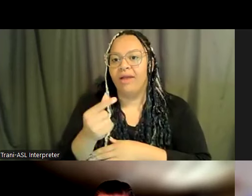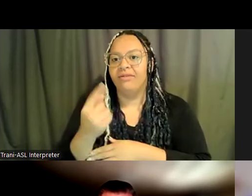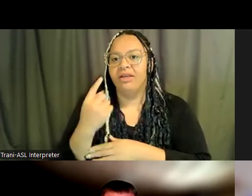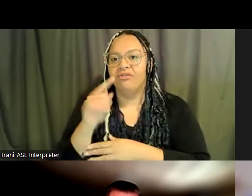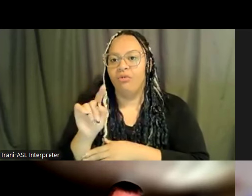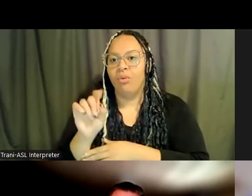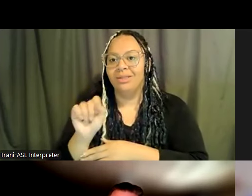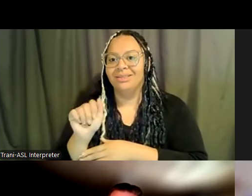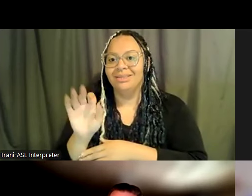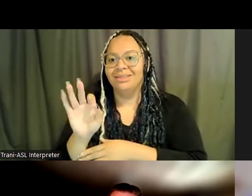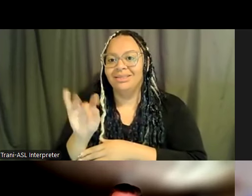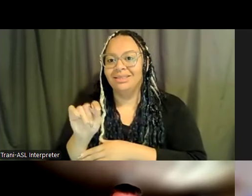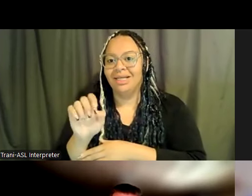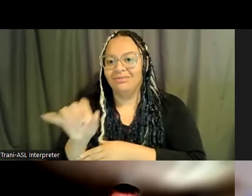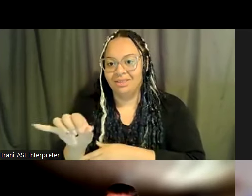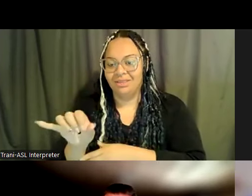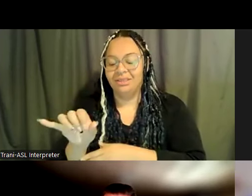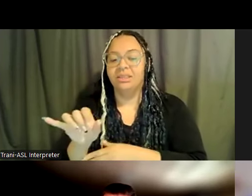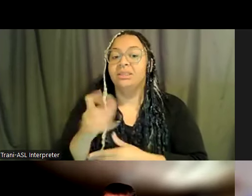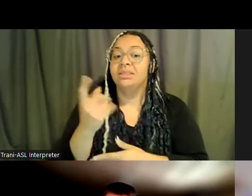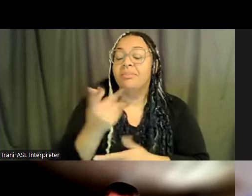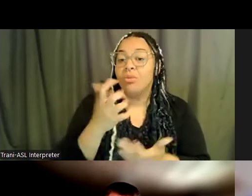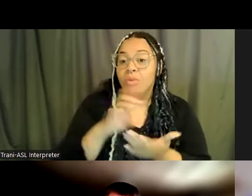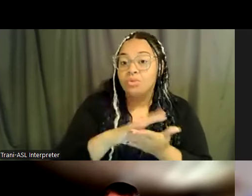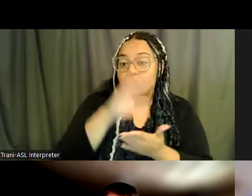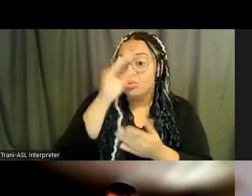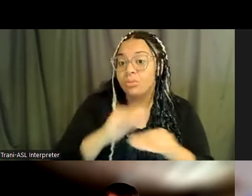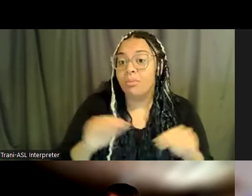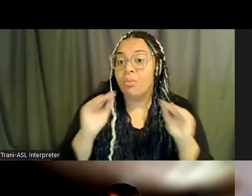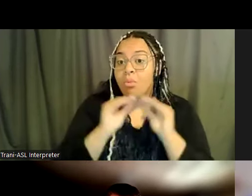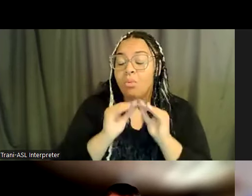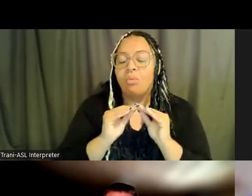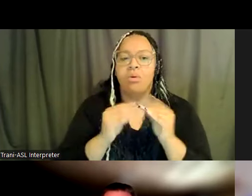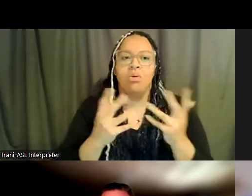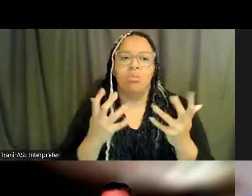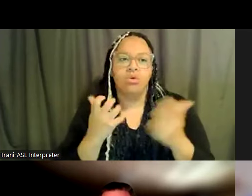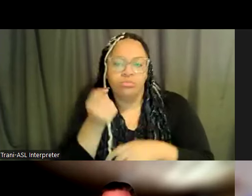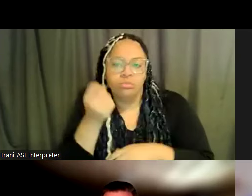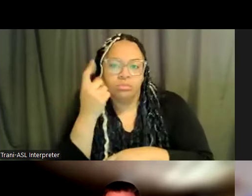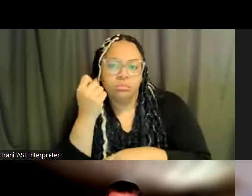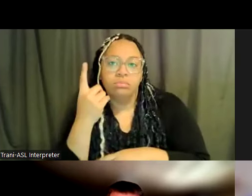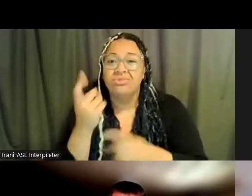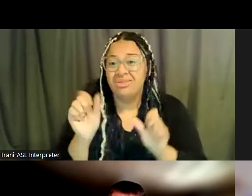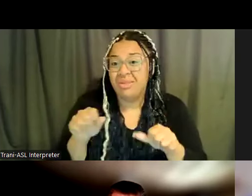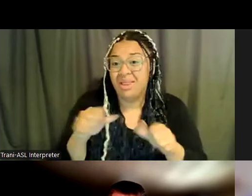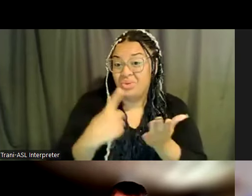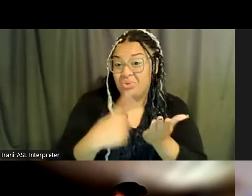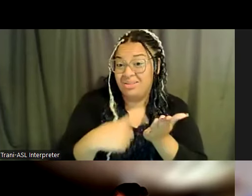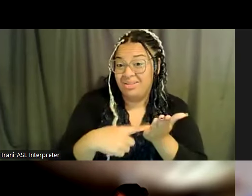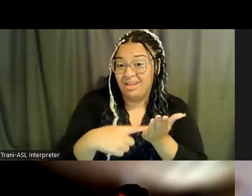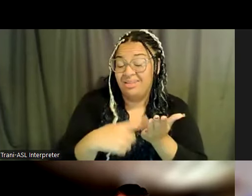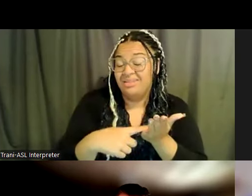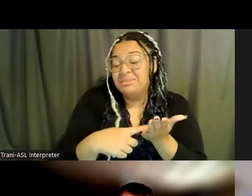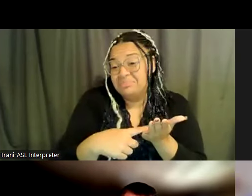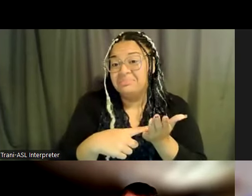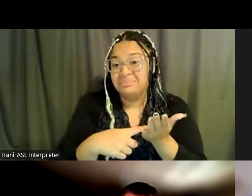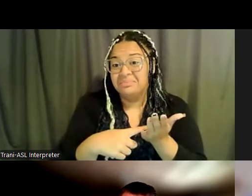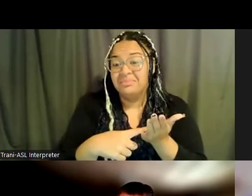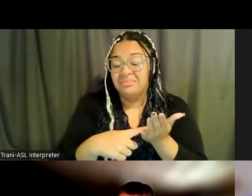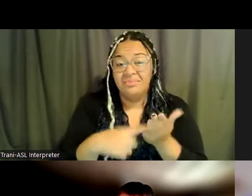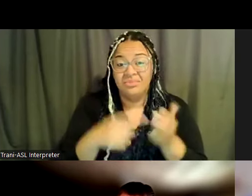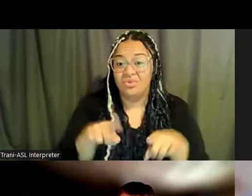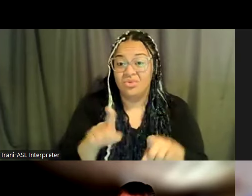or something you'd like to learn more about and understand to be able to, just talk about it in in your